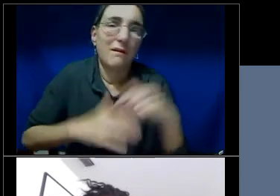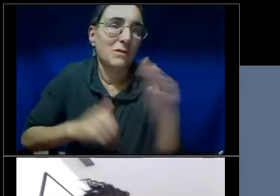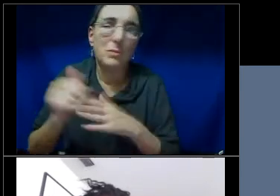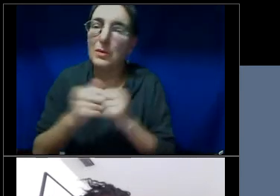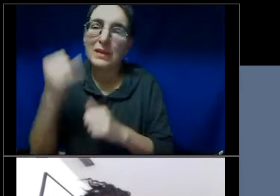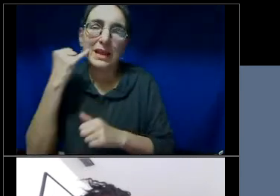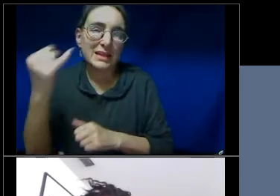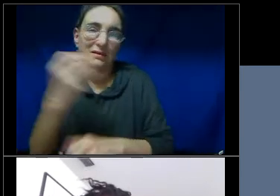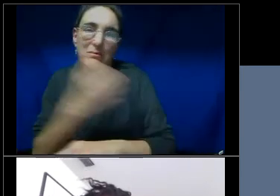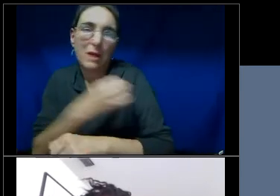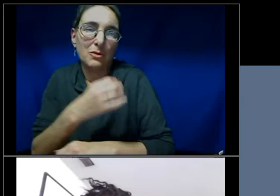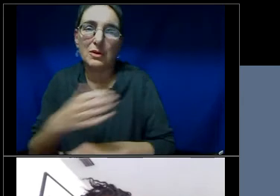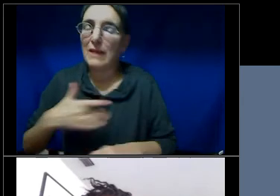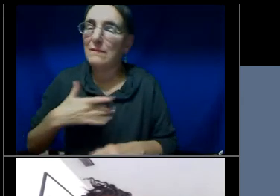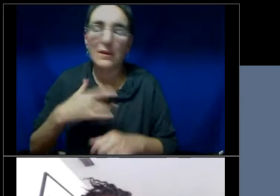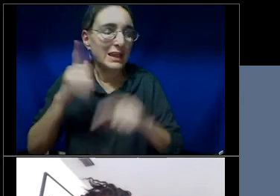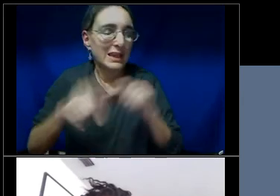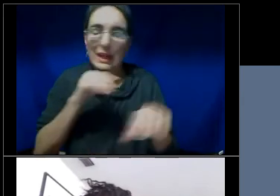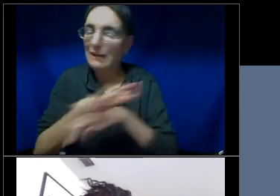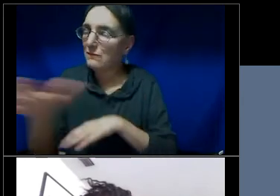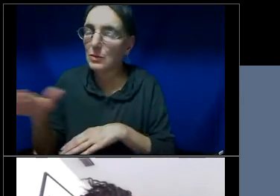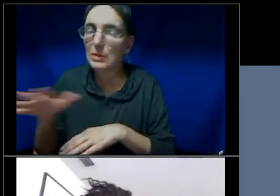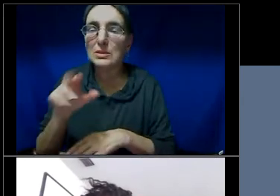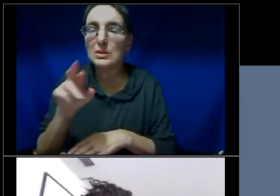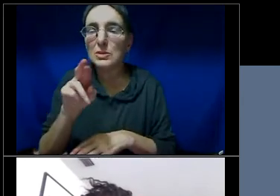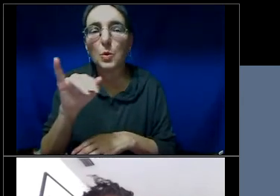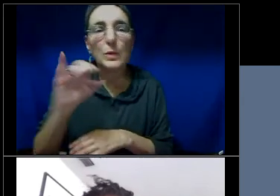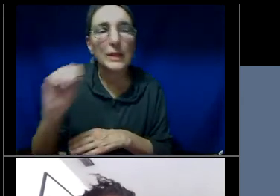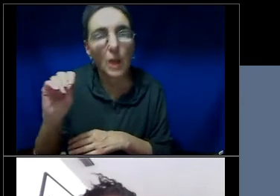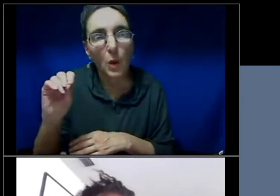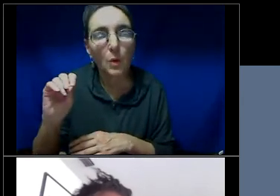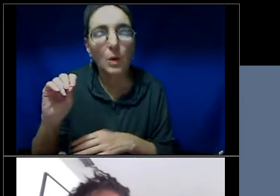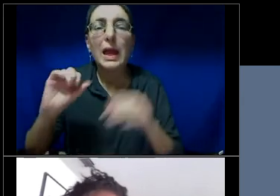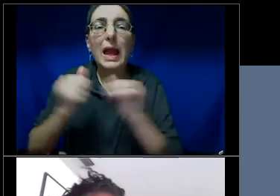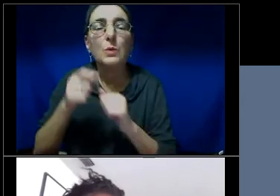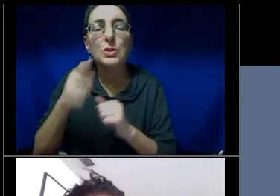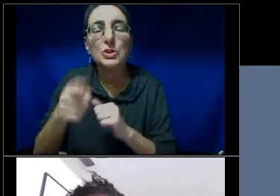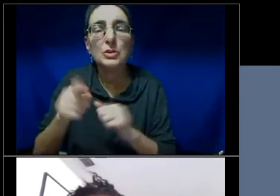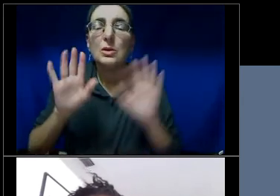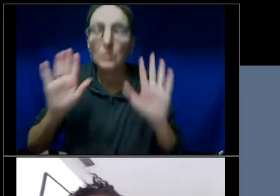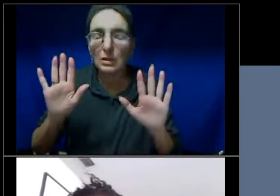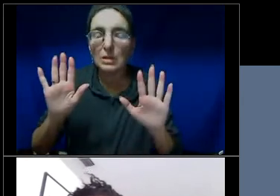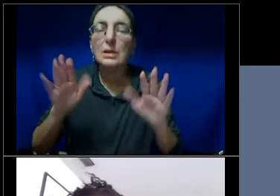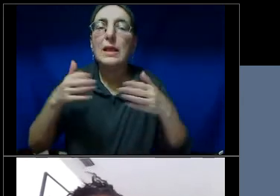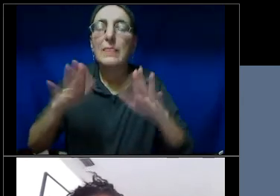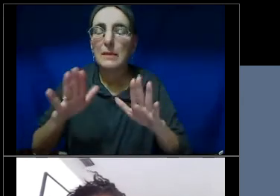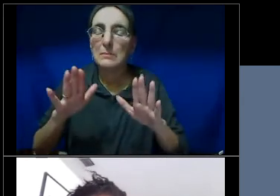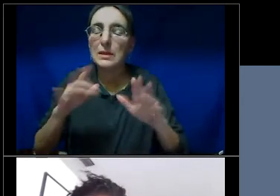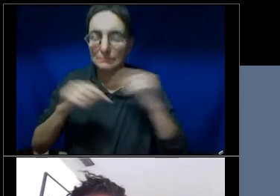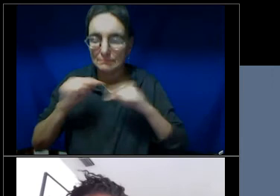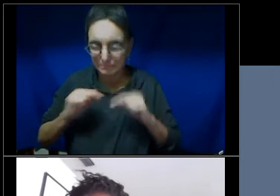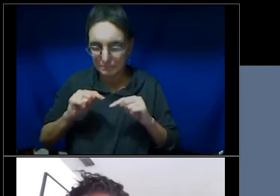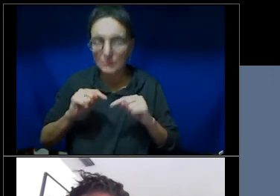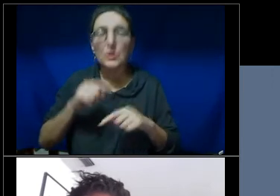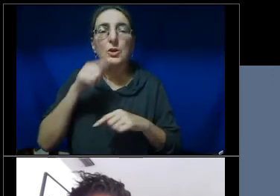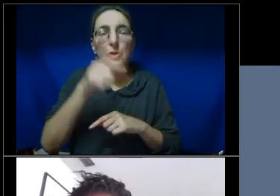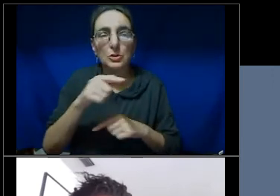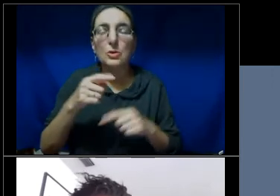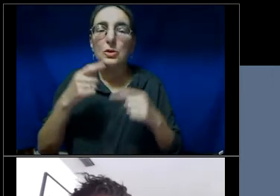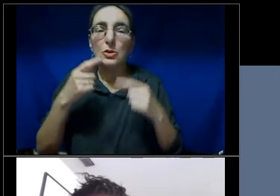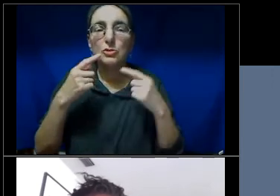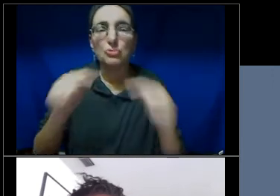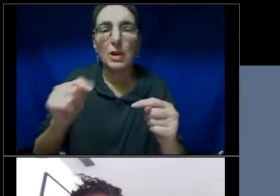So Rio, how would you let me actually do a little bit more framing. We're trying to shift the paradigm